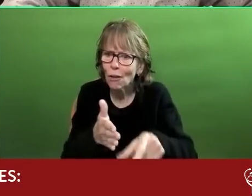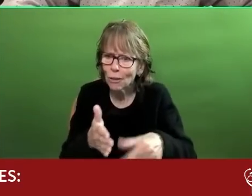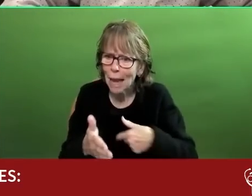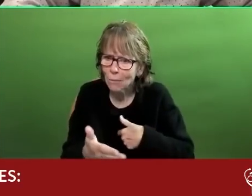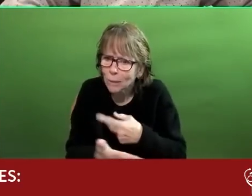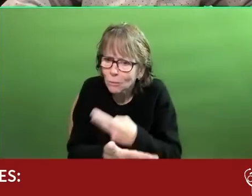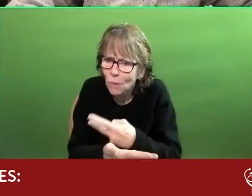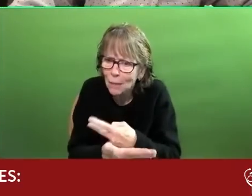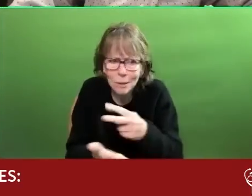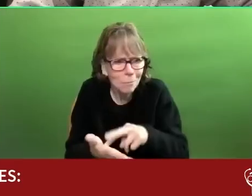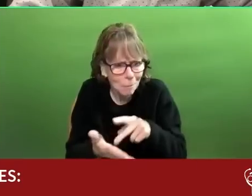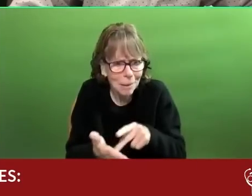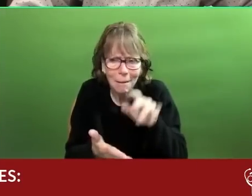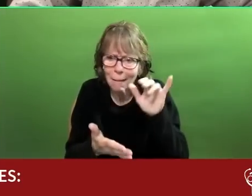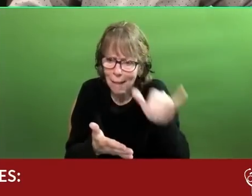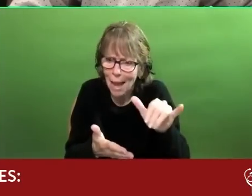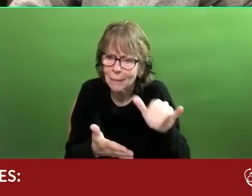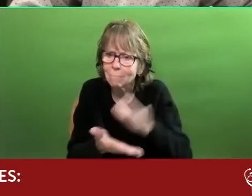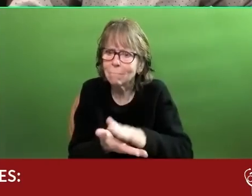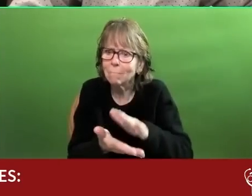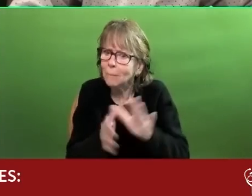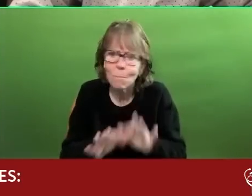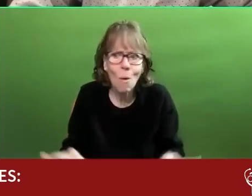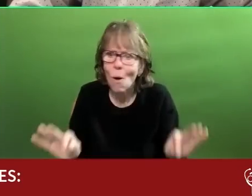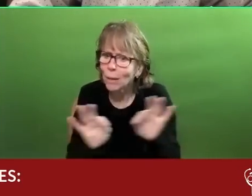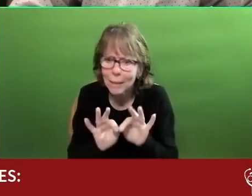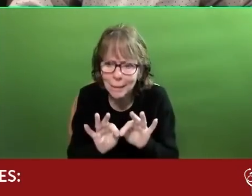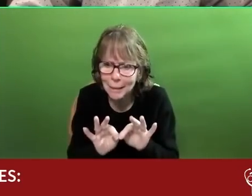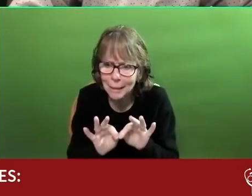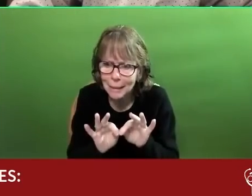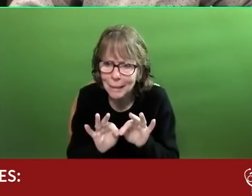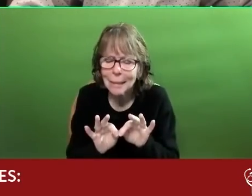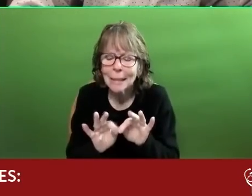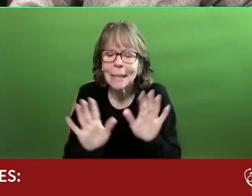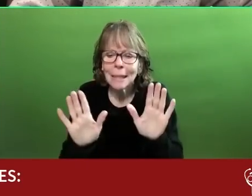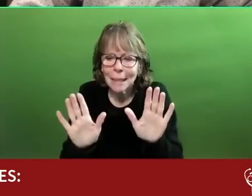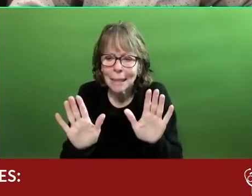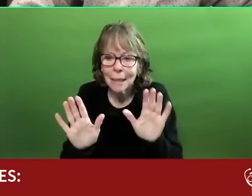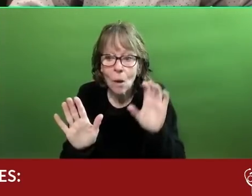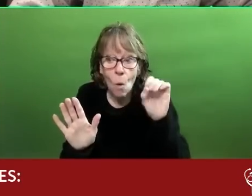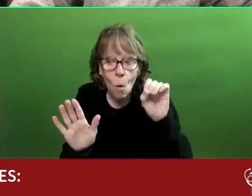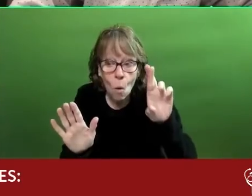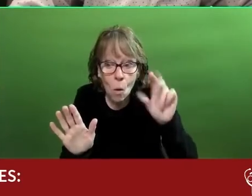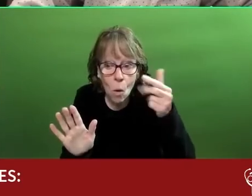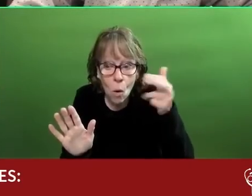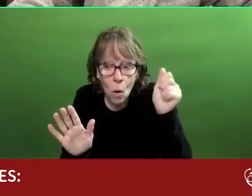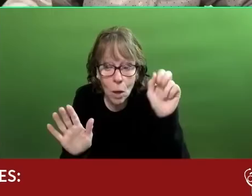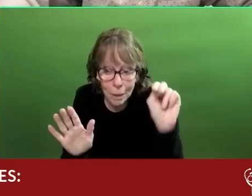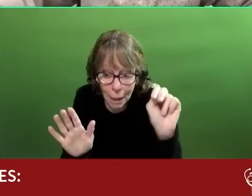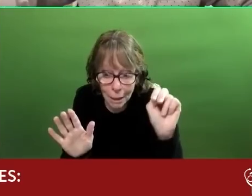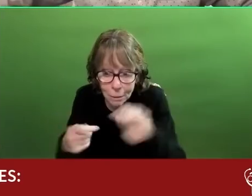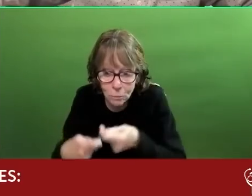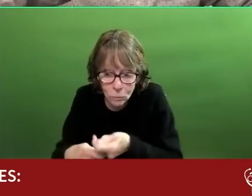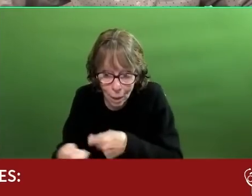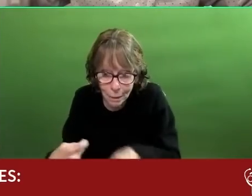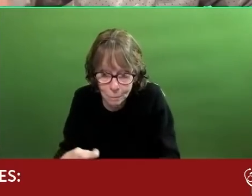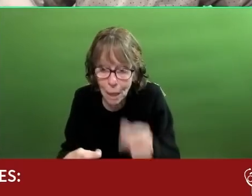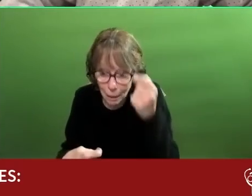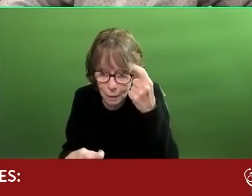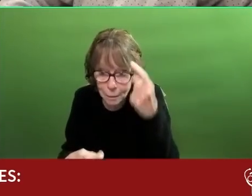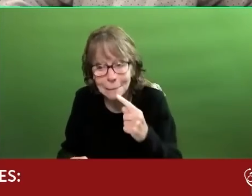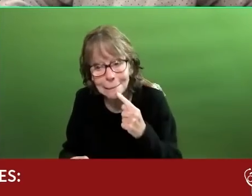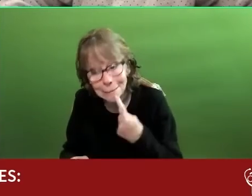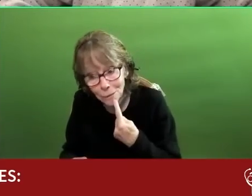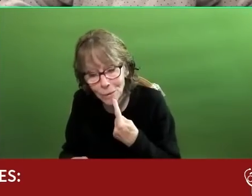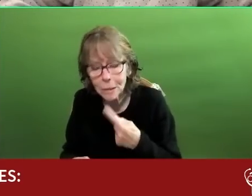was a priority. So instead of taking time off to get an organ transplant, I taught online courses and was a research